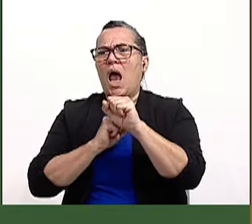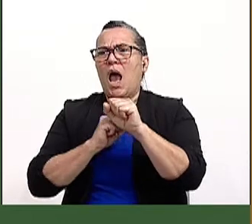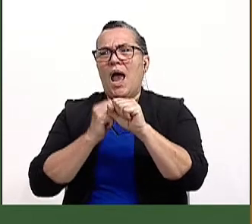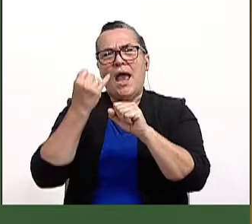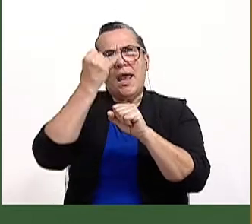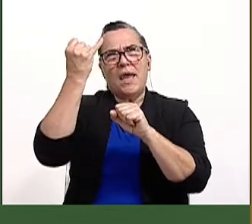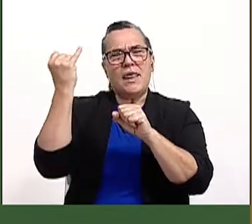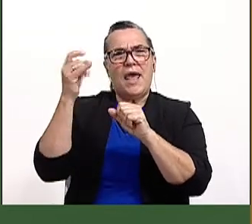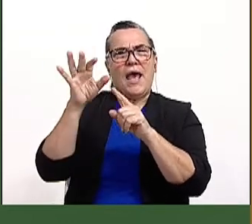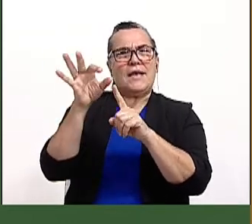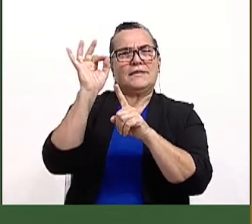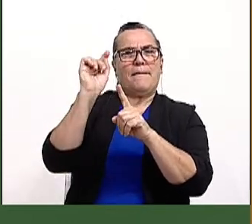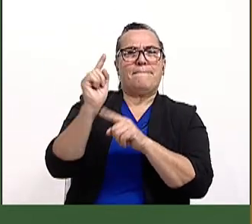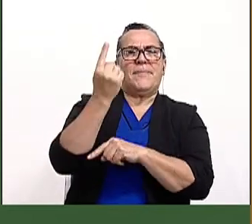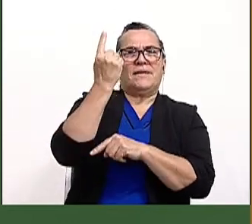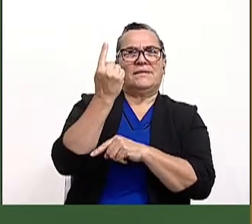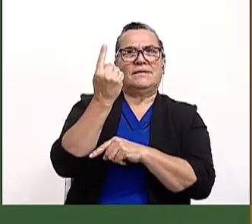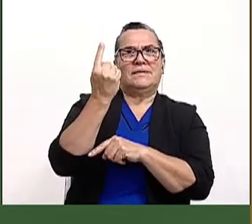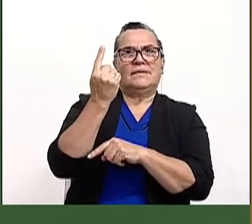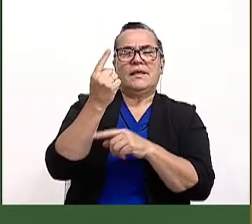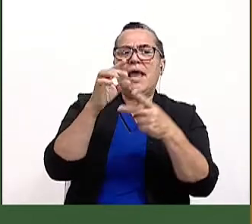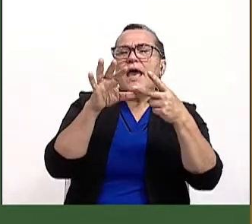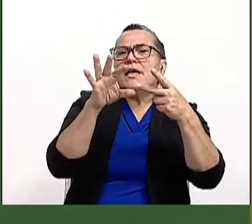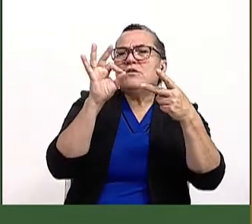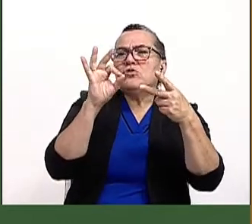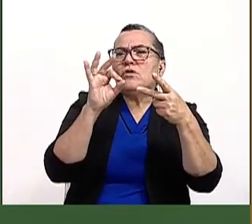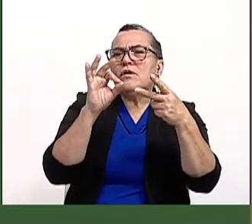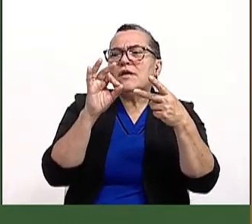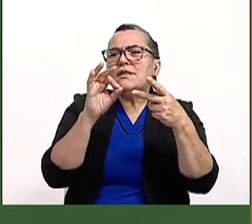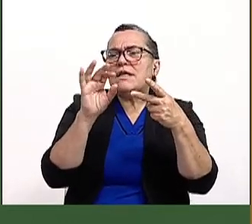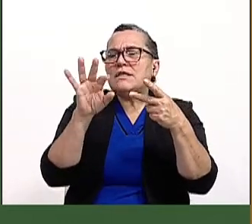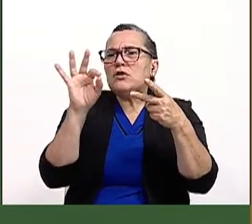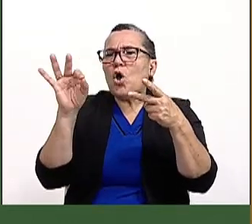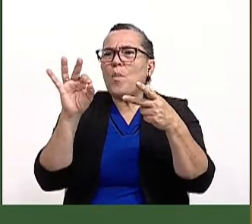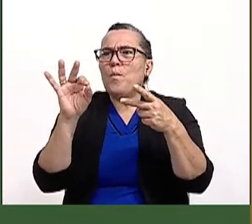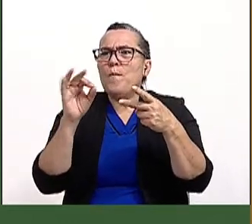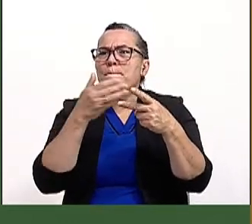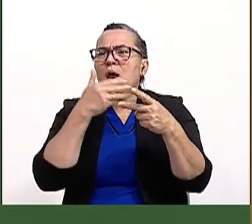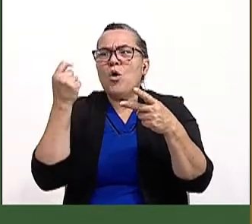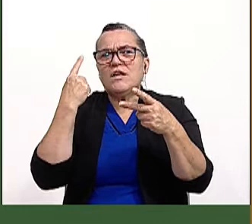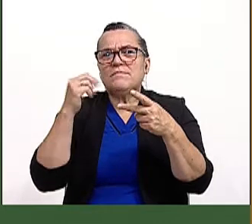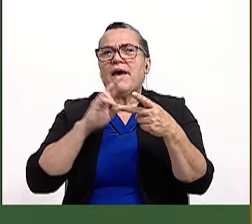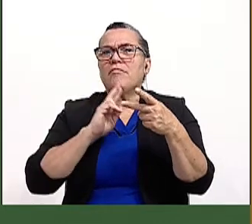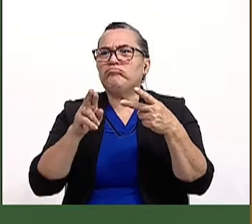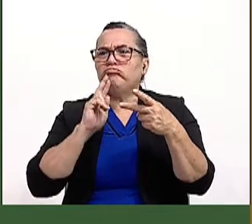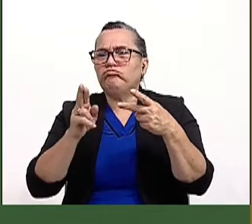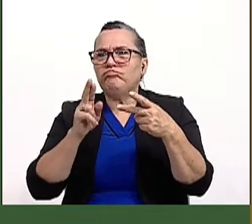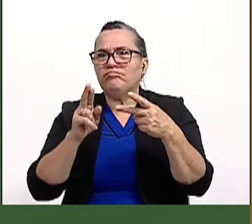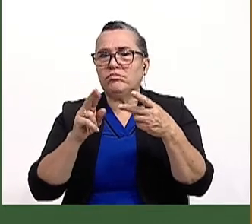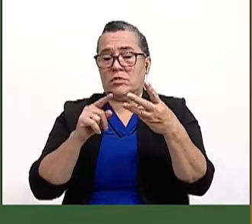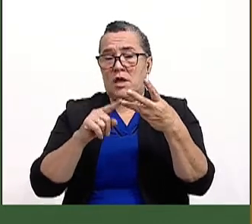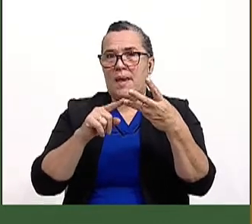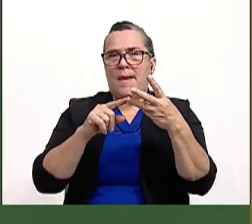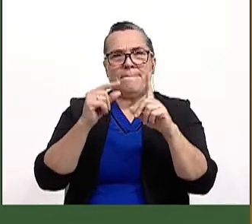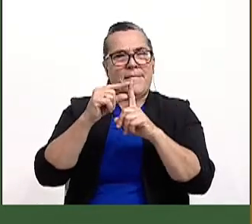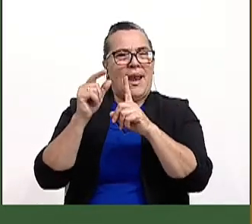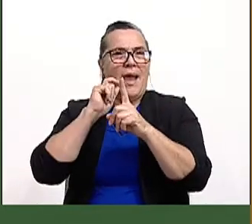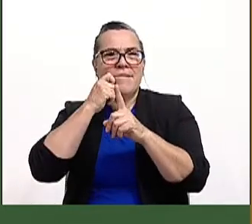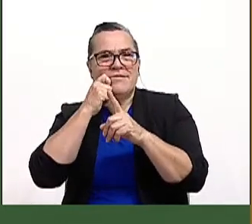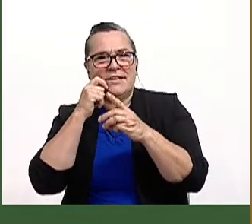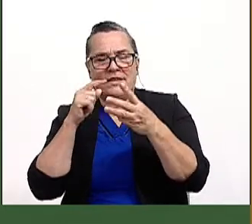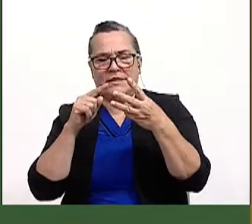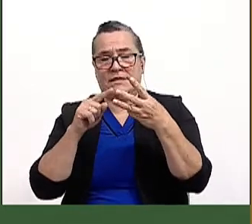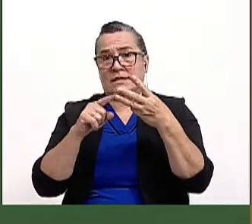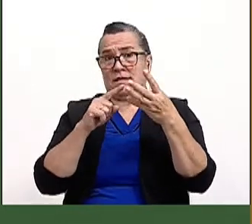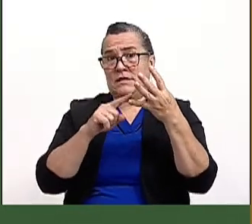ideas. Choose the best option to answer the questions. Pay attention to keywords.